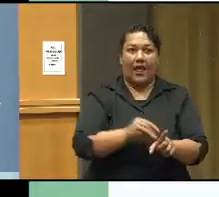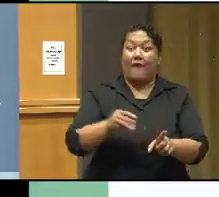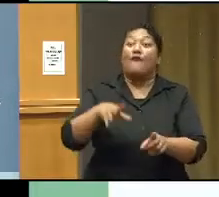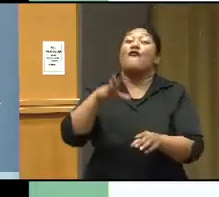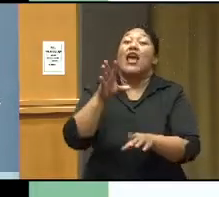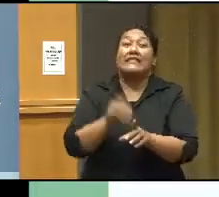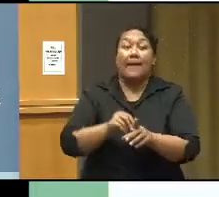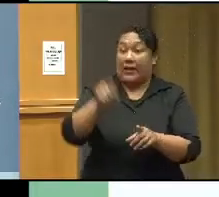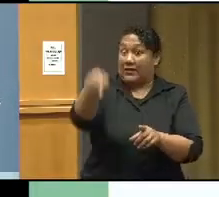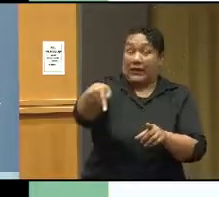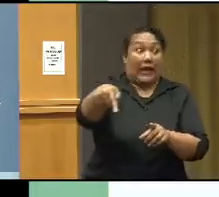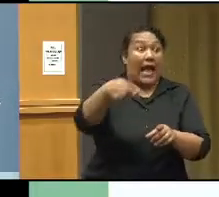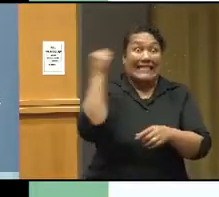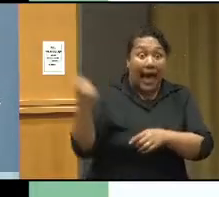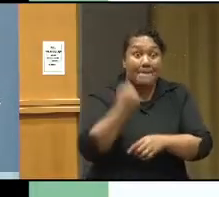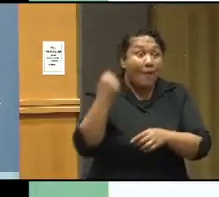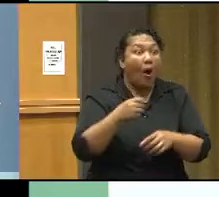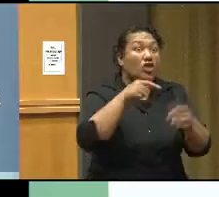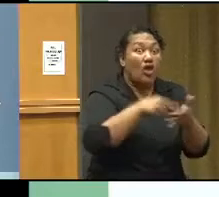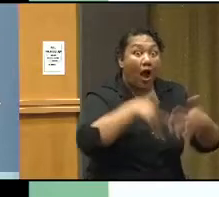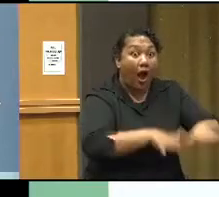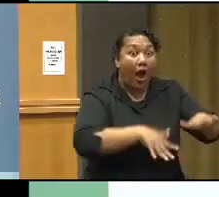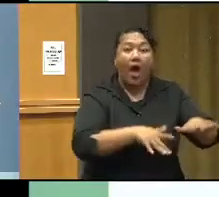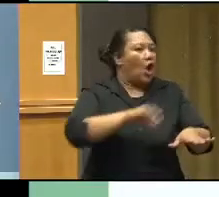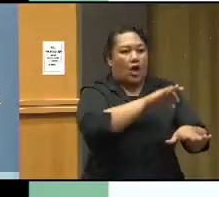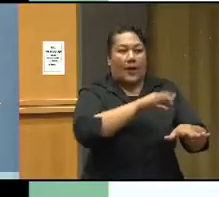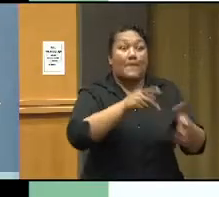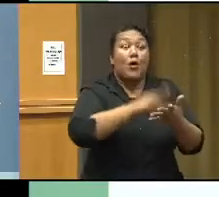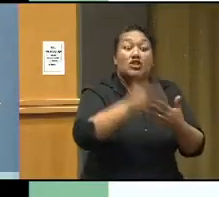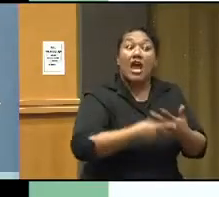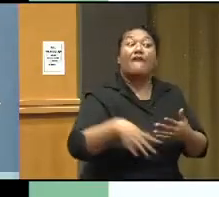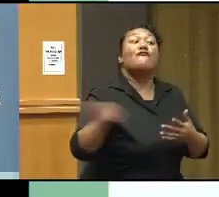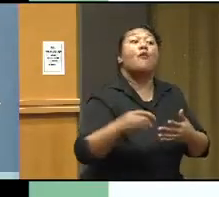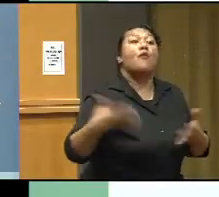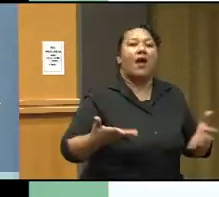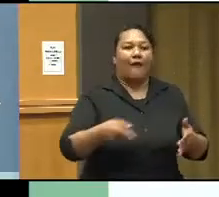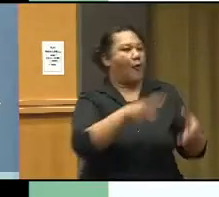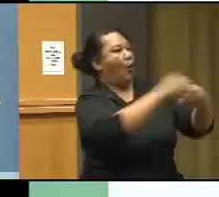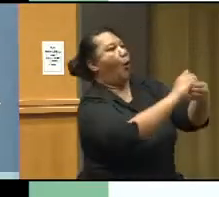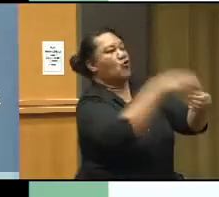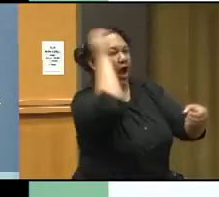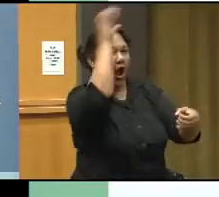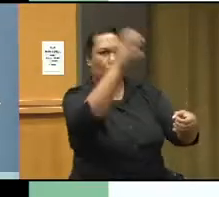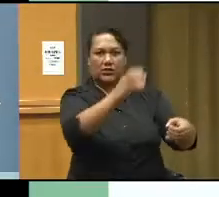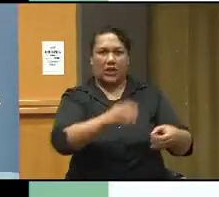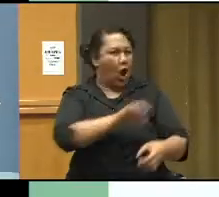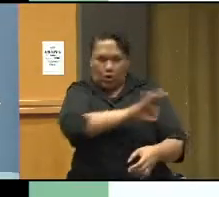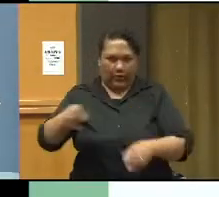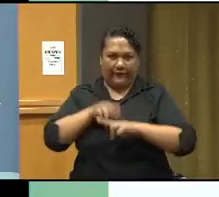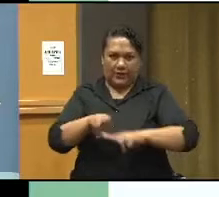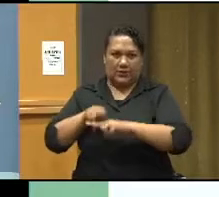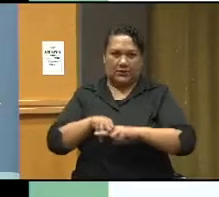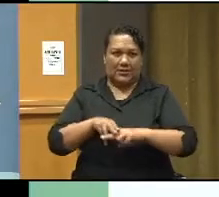will be on their country, not this country, right? So they find it very useful. They're familiar with that. Now